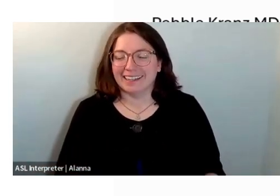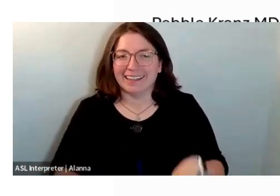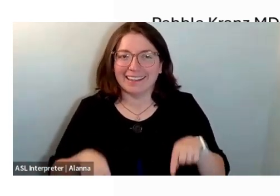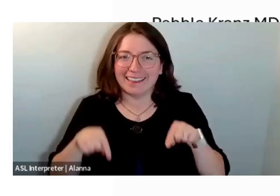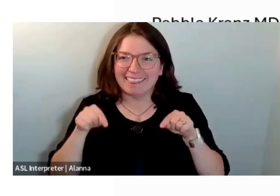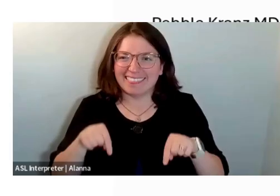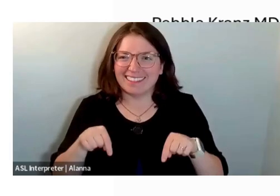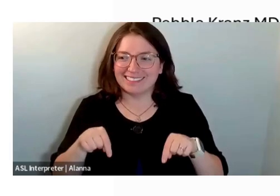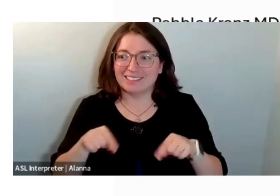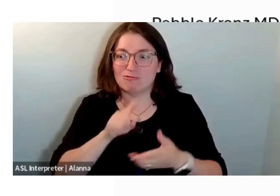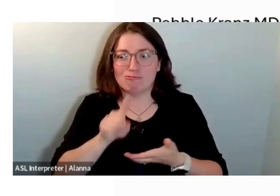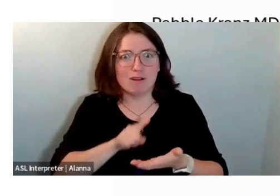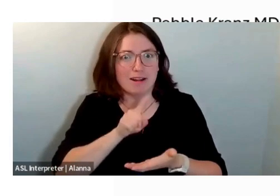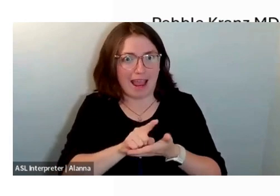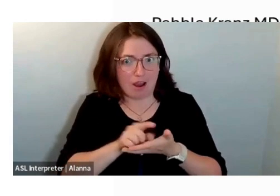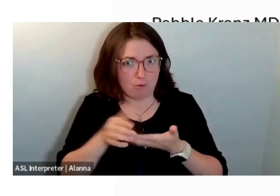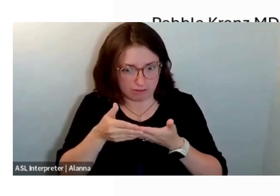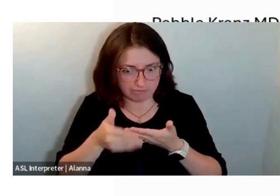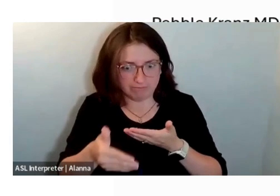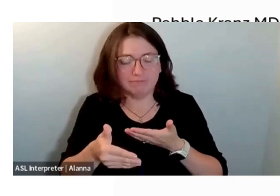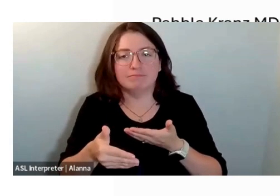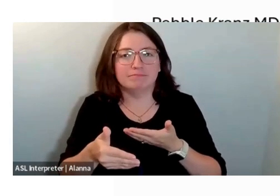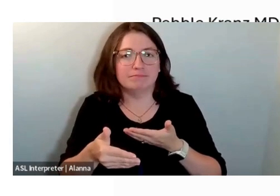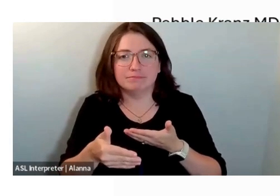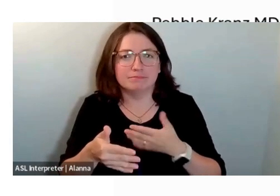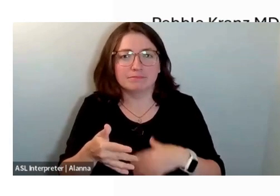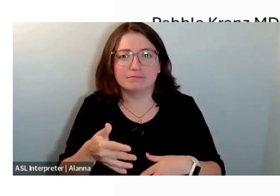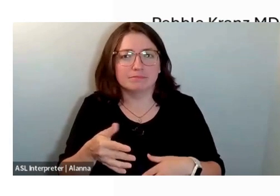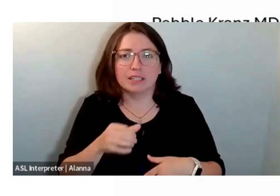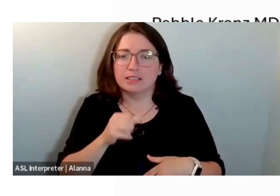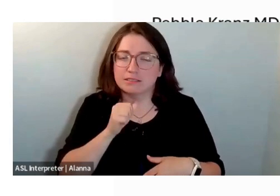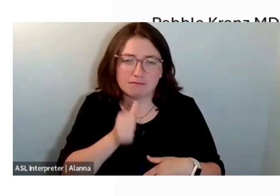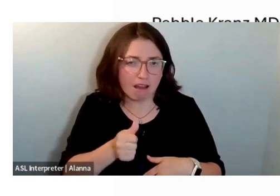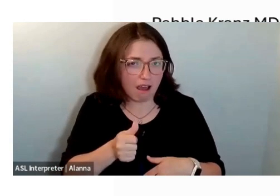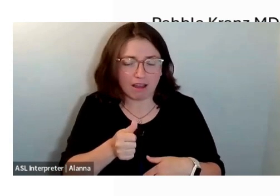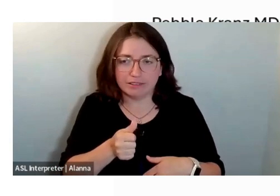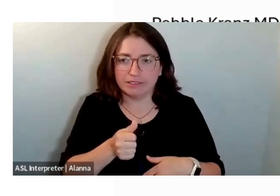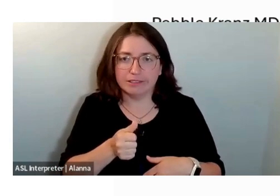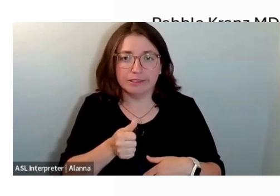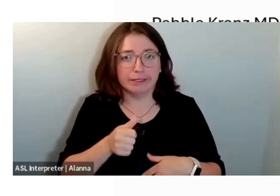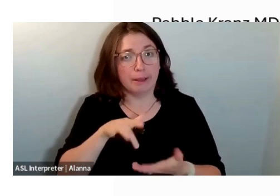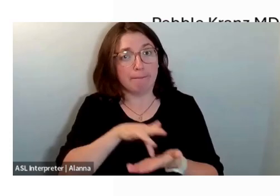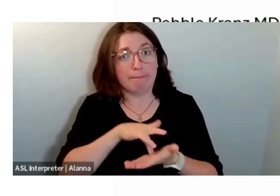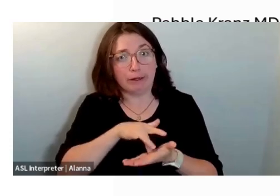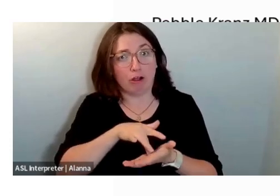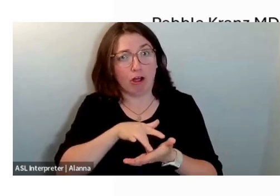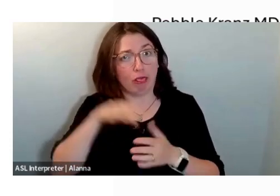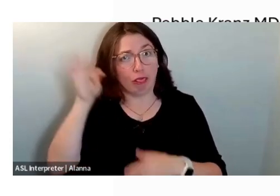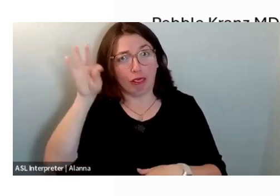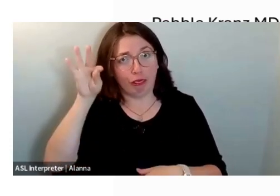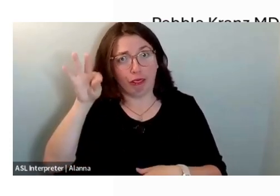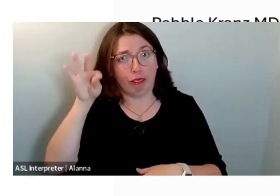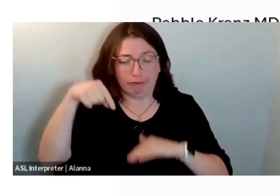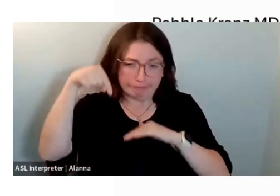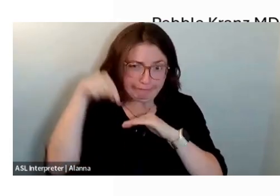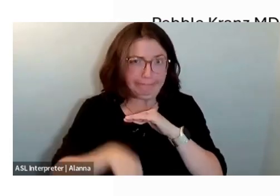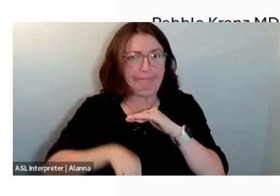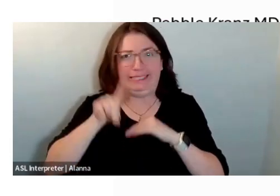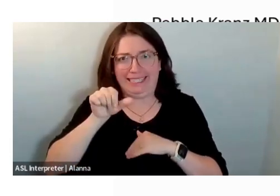next hour is not going to be a medical data fest. It's going to be a little more